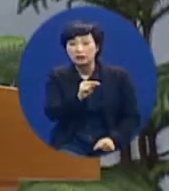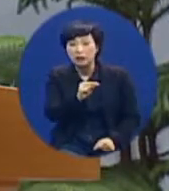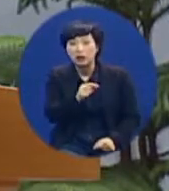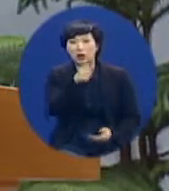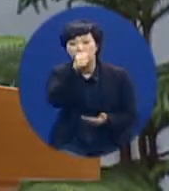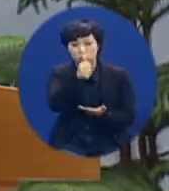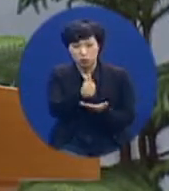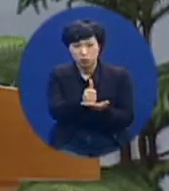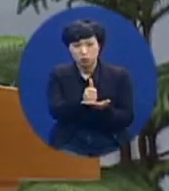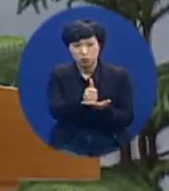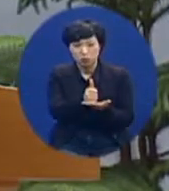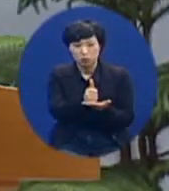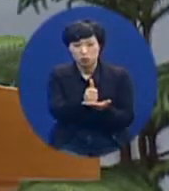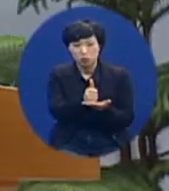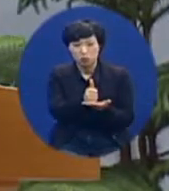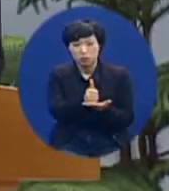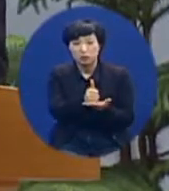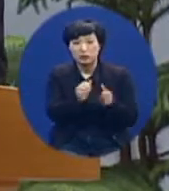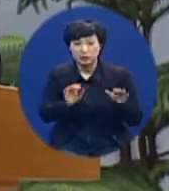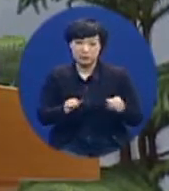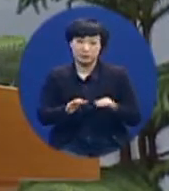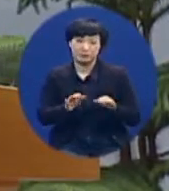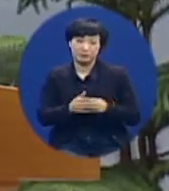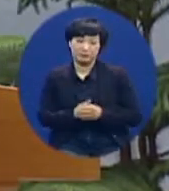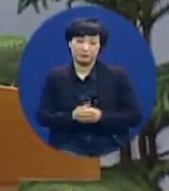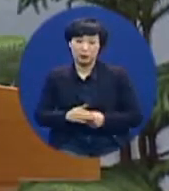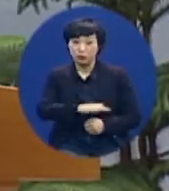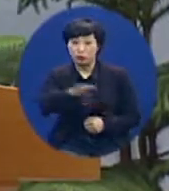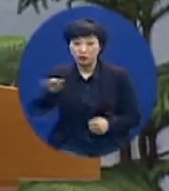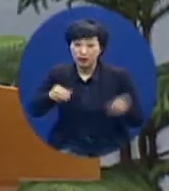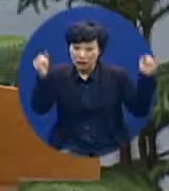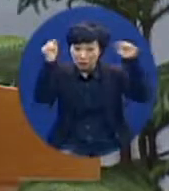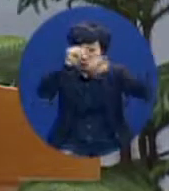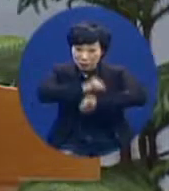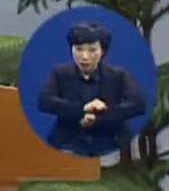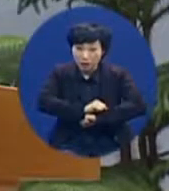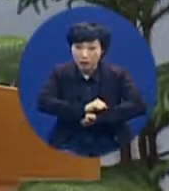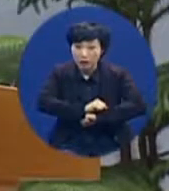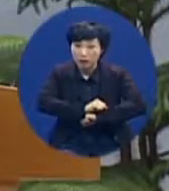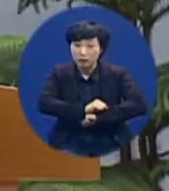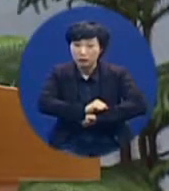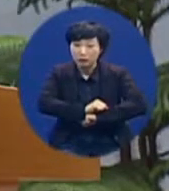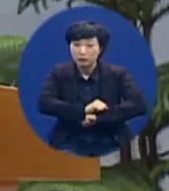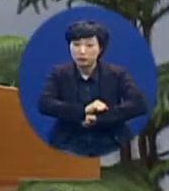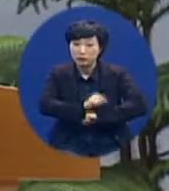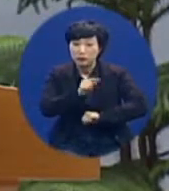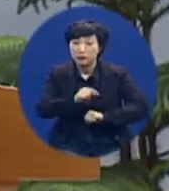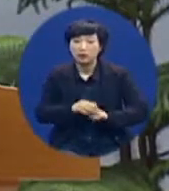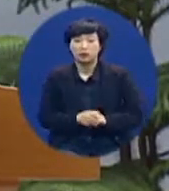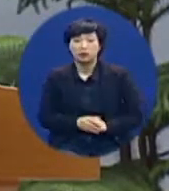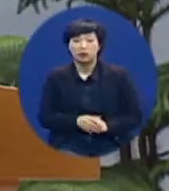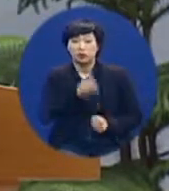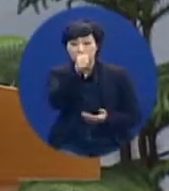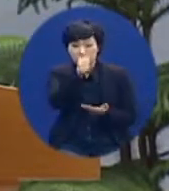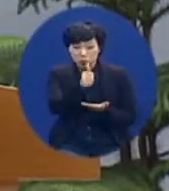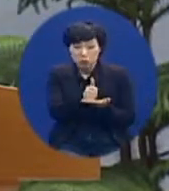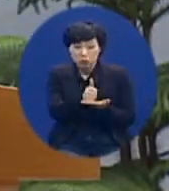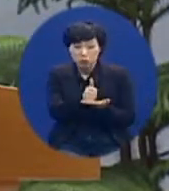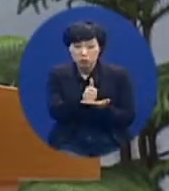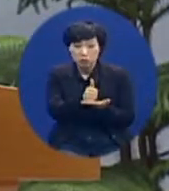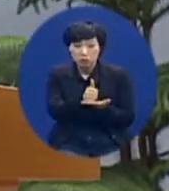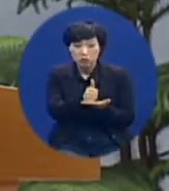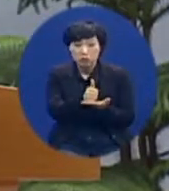death. He came to die on the earth, taking up man's sin. So John